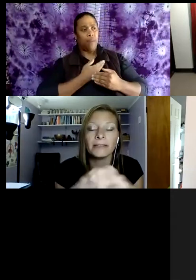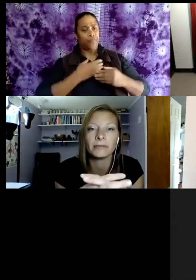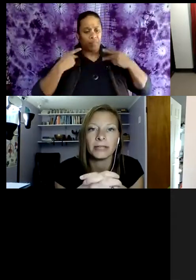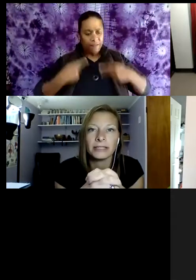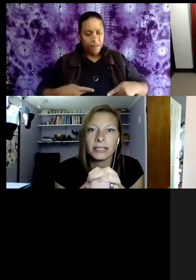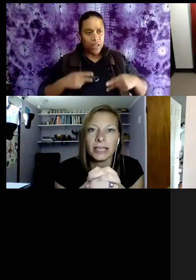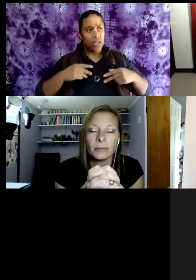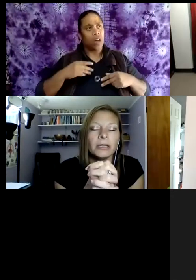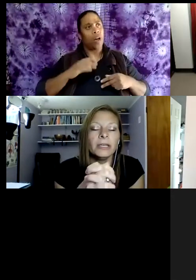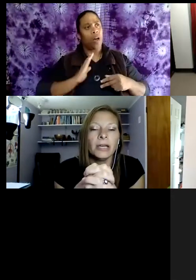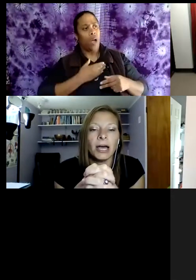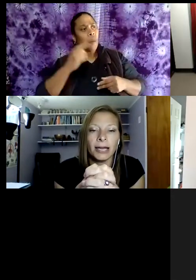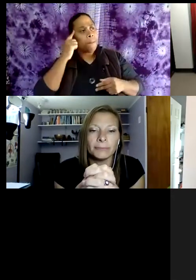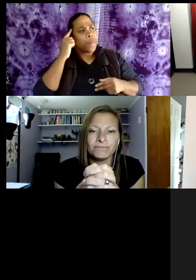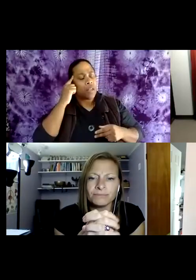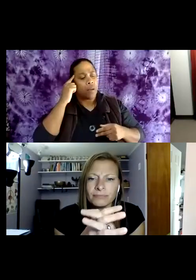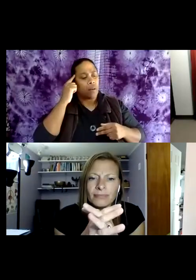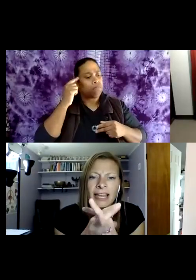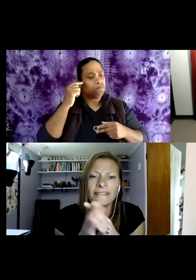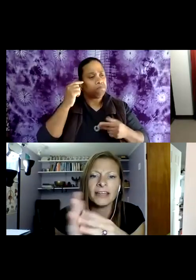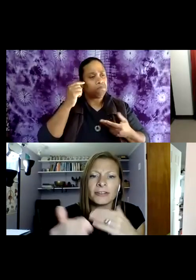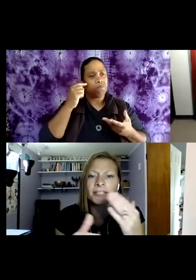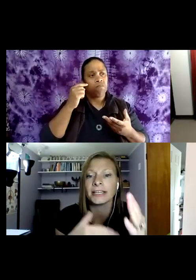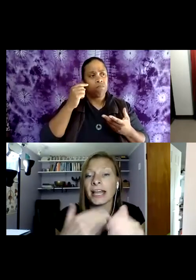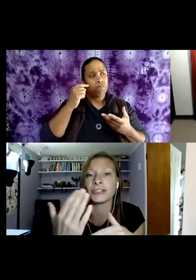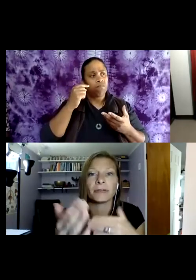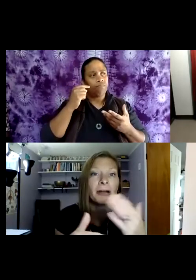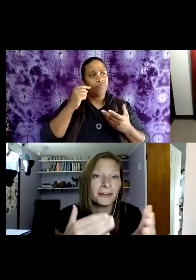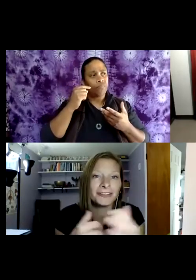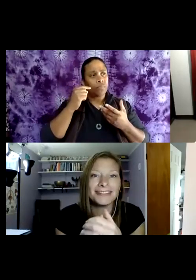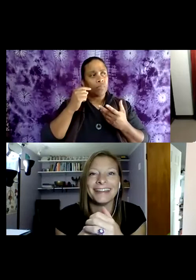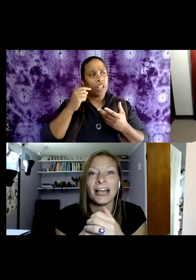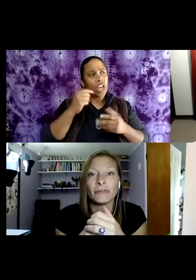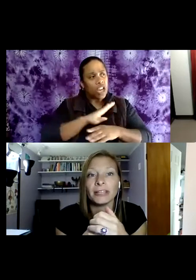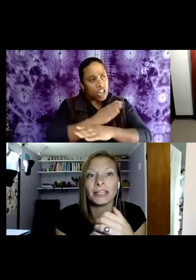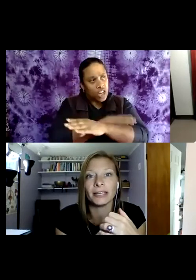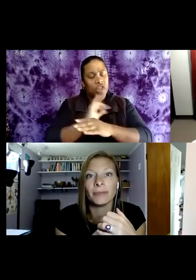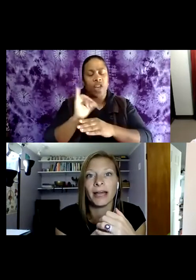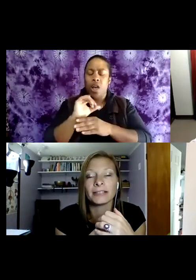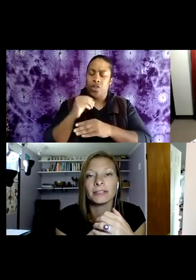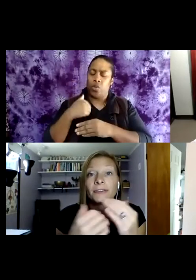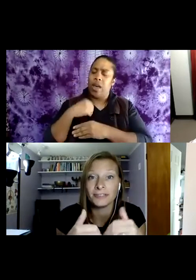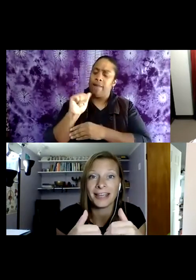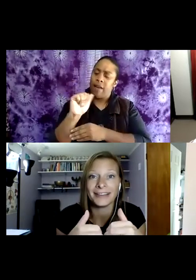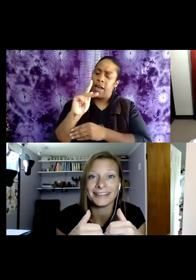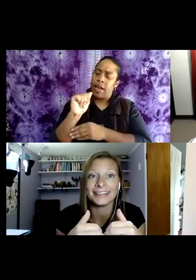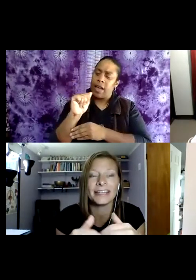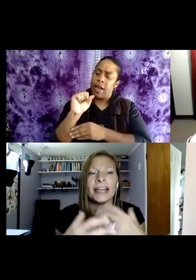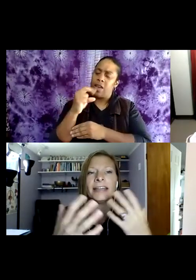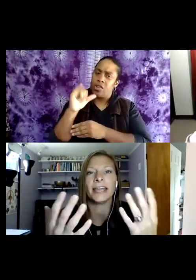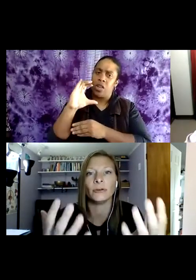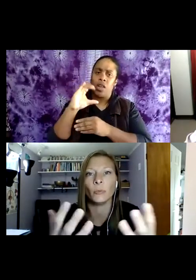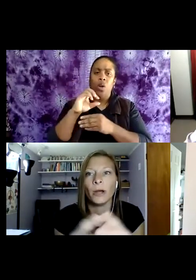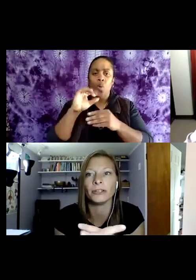our mental landscape. And then there's the Akashic records, and that really can impact your physicality